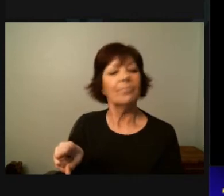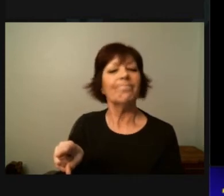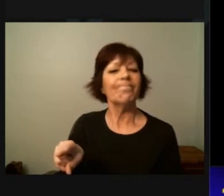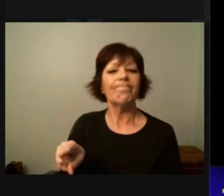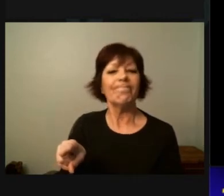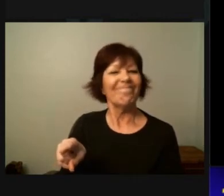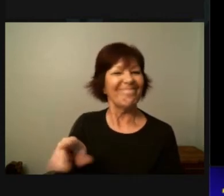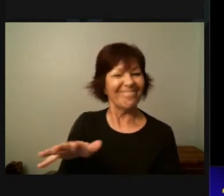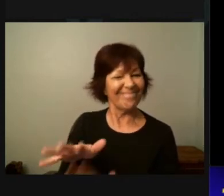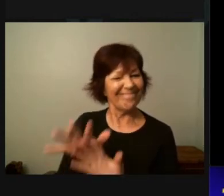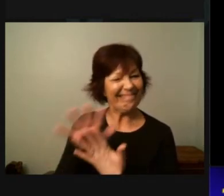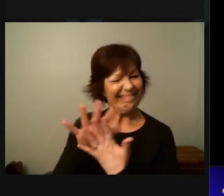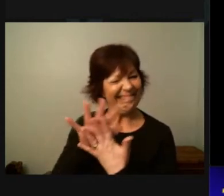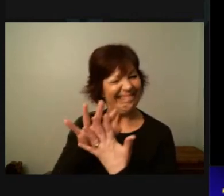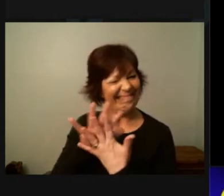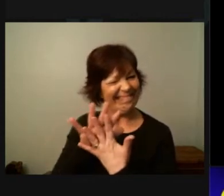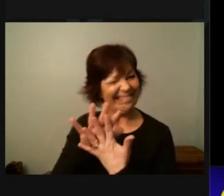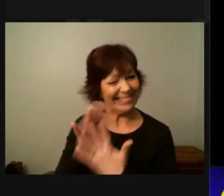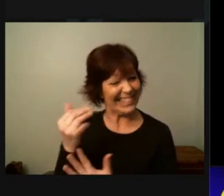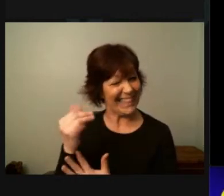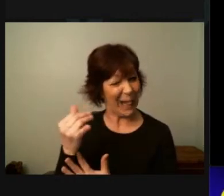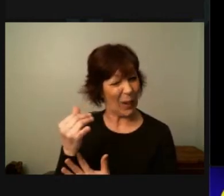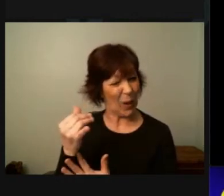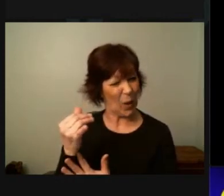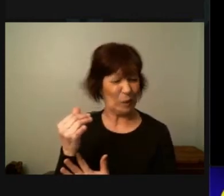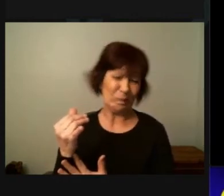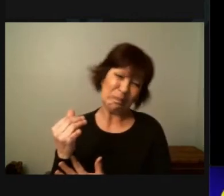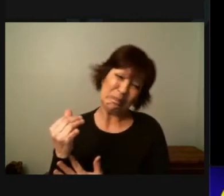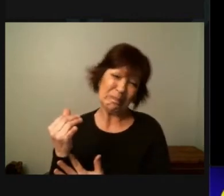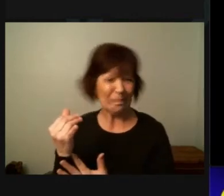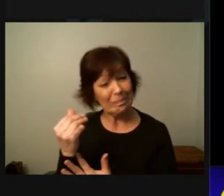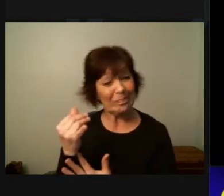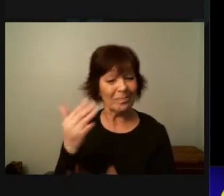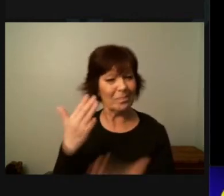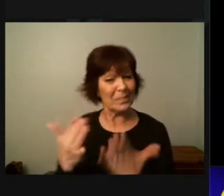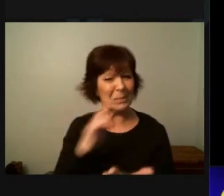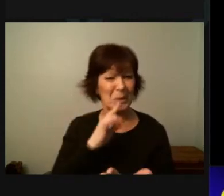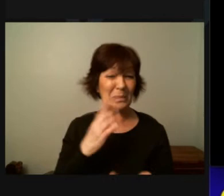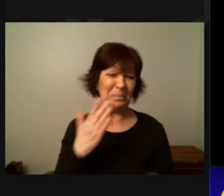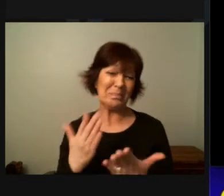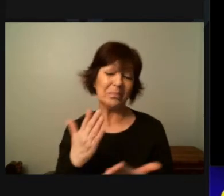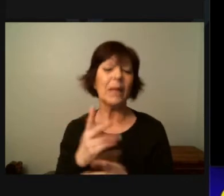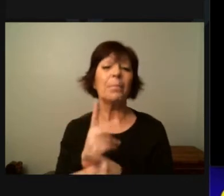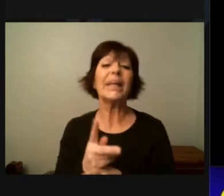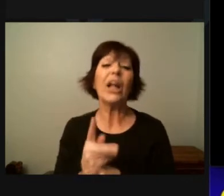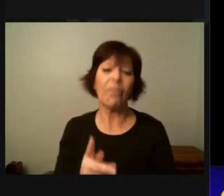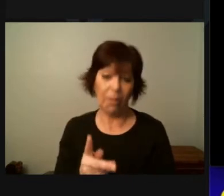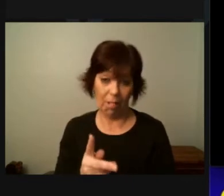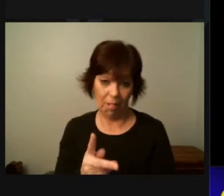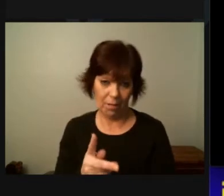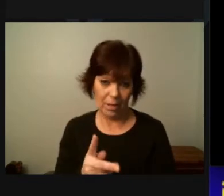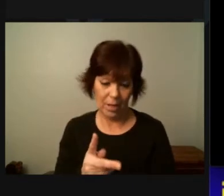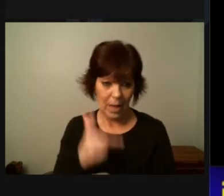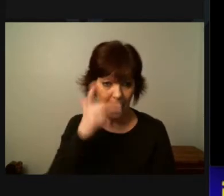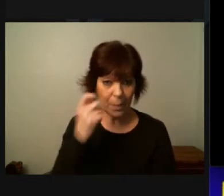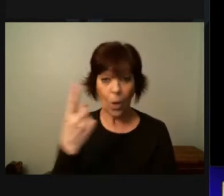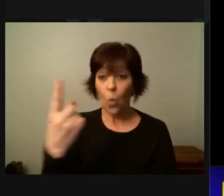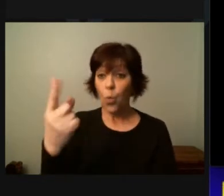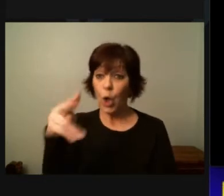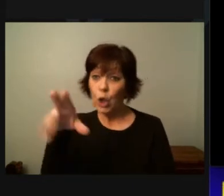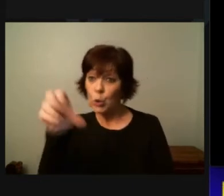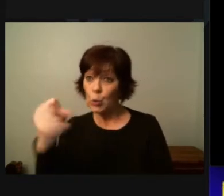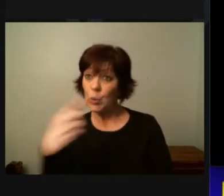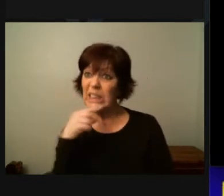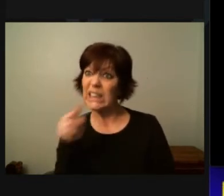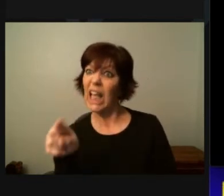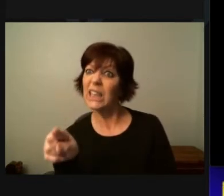of in those yellow, that yellow traffic light there. Be careful with that. Just because one news source said